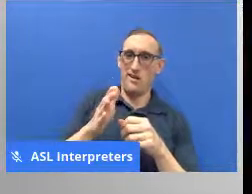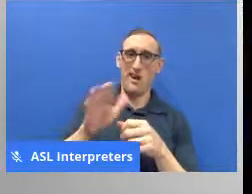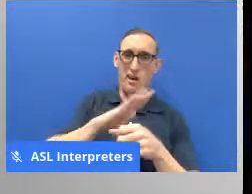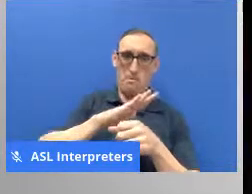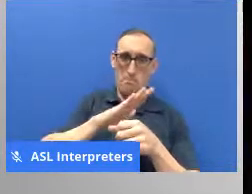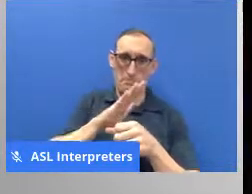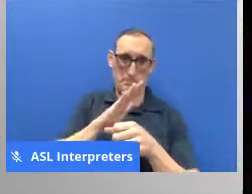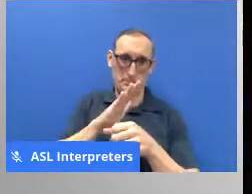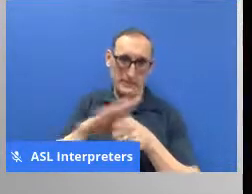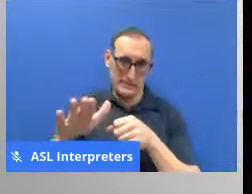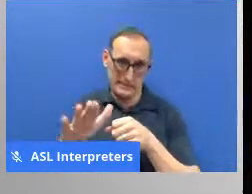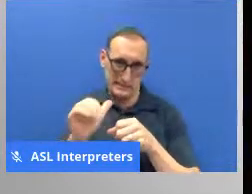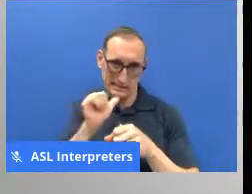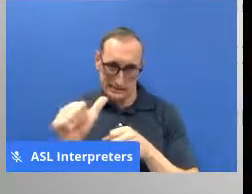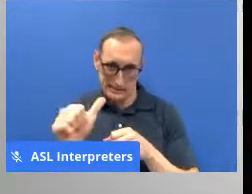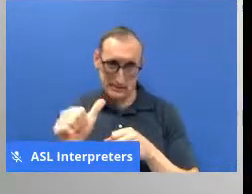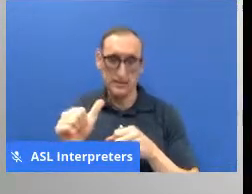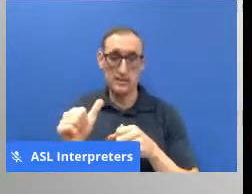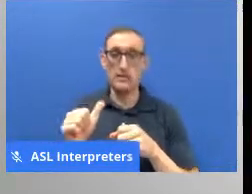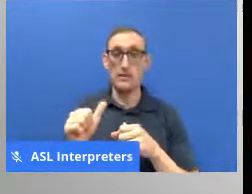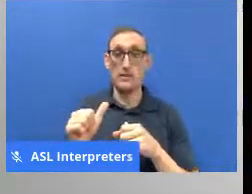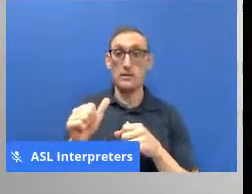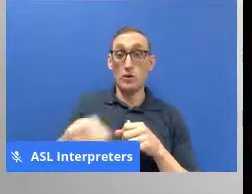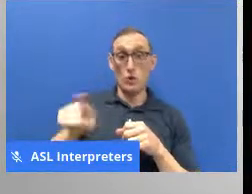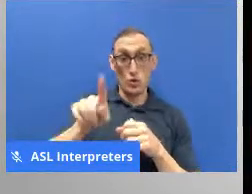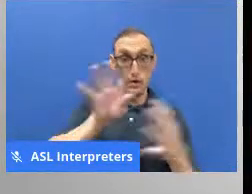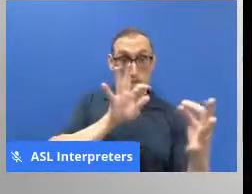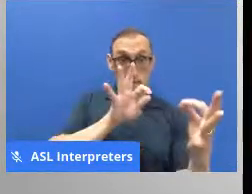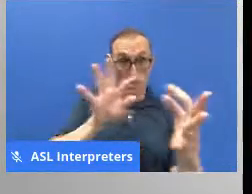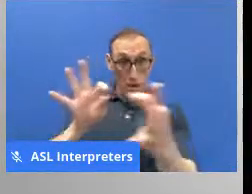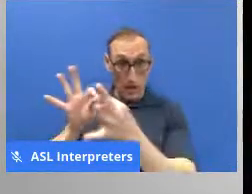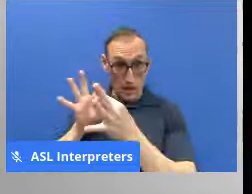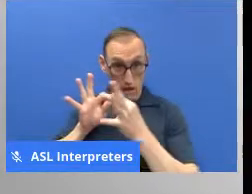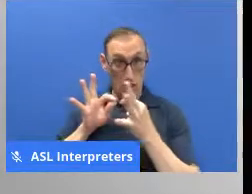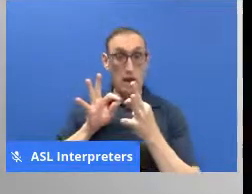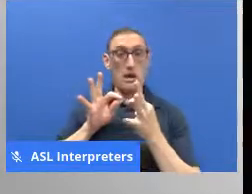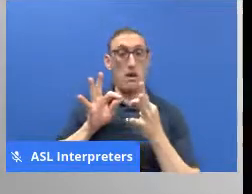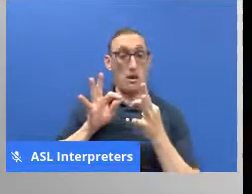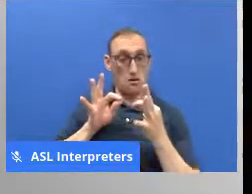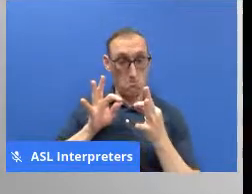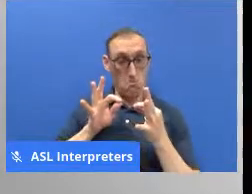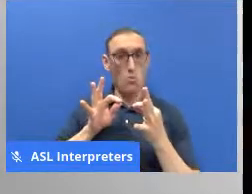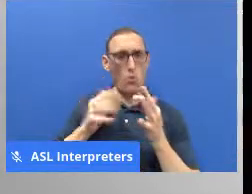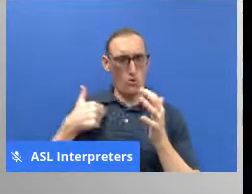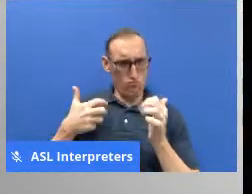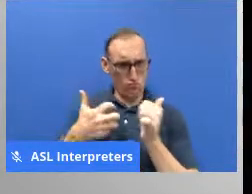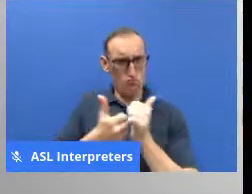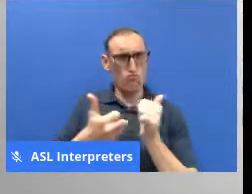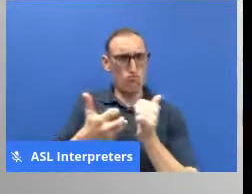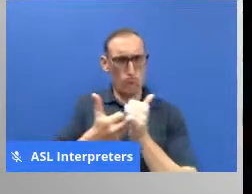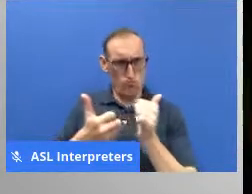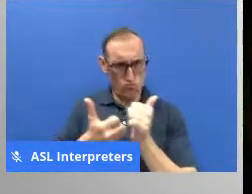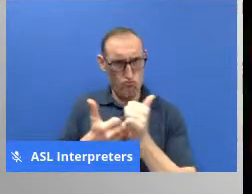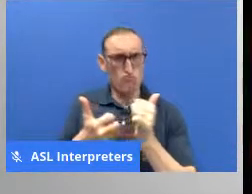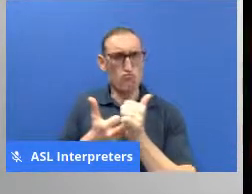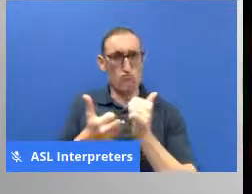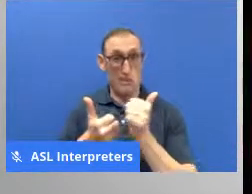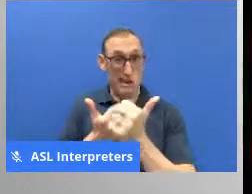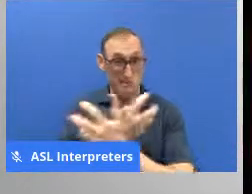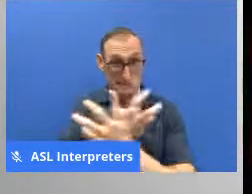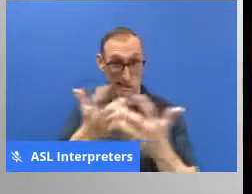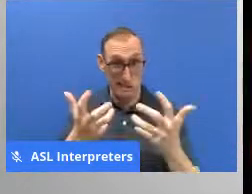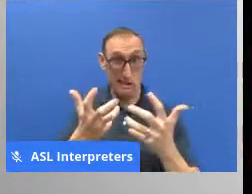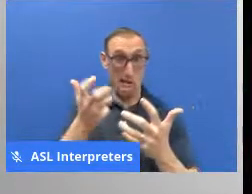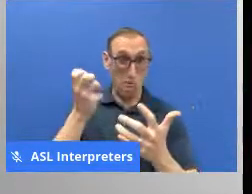based on feedback that we had received from you all and wanting to update the basics. So that has not been complete. It has not